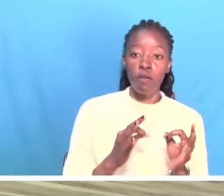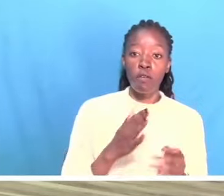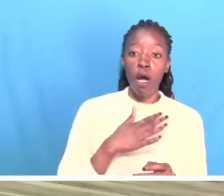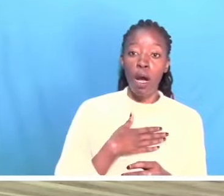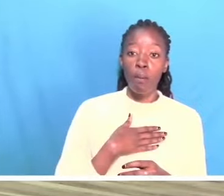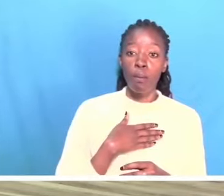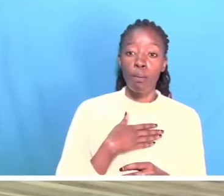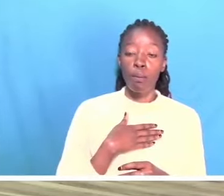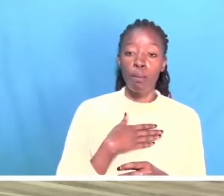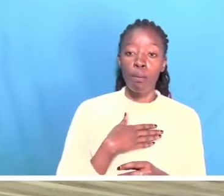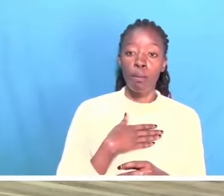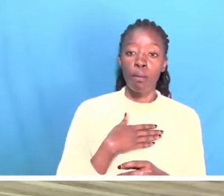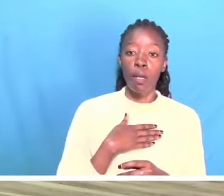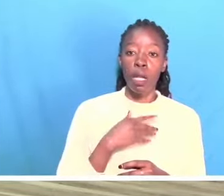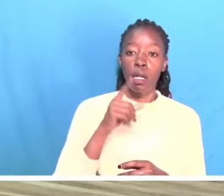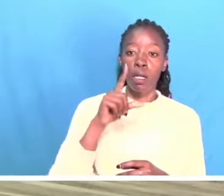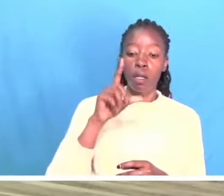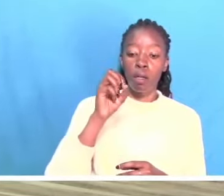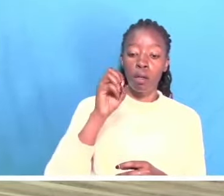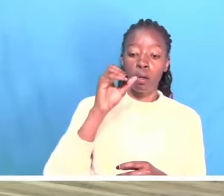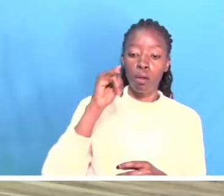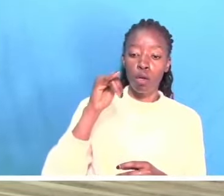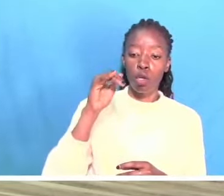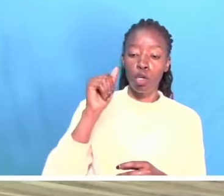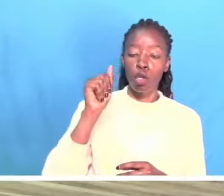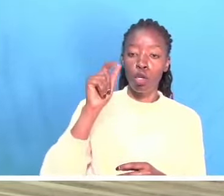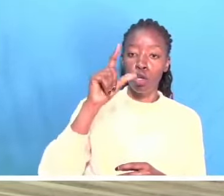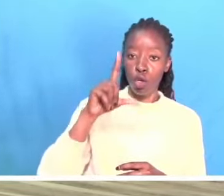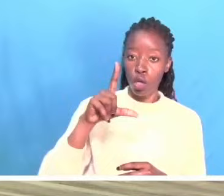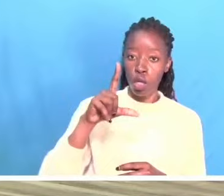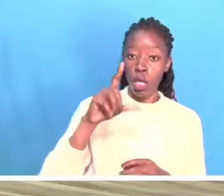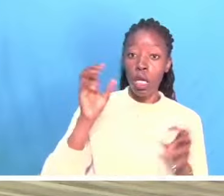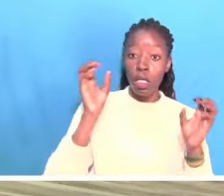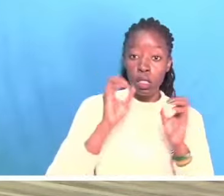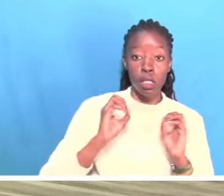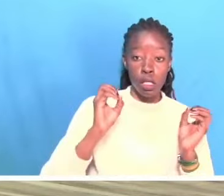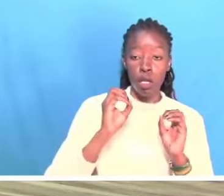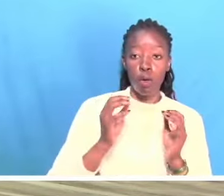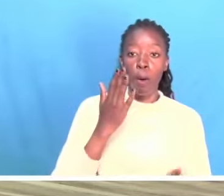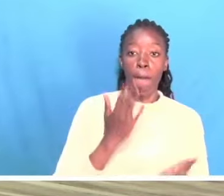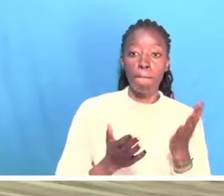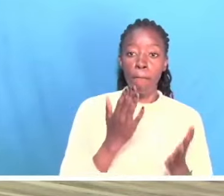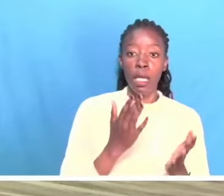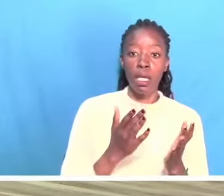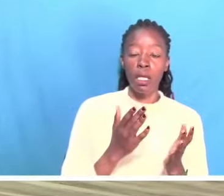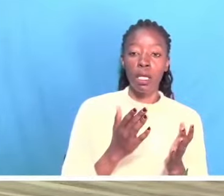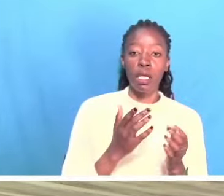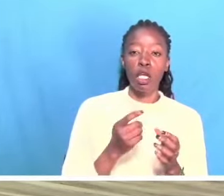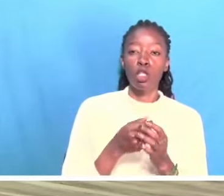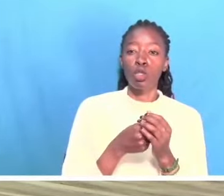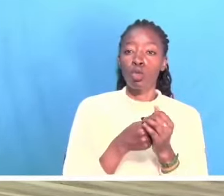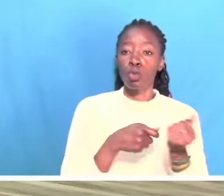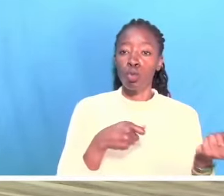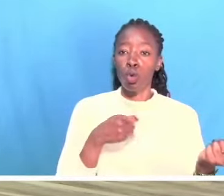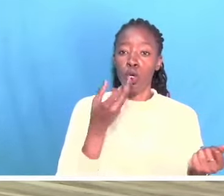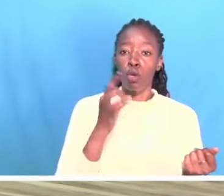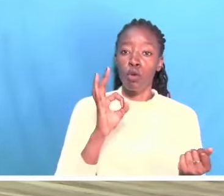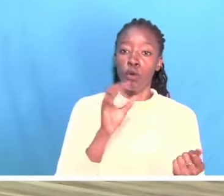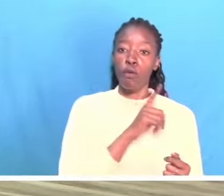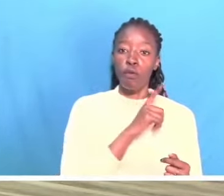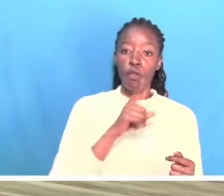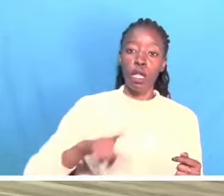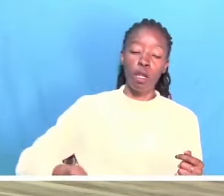Lord, may the sword of the Lord cut off me and my offspring as I have cut off my